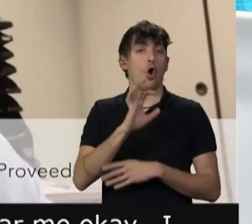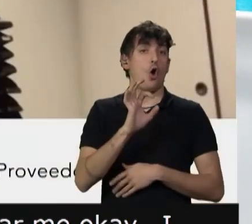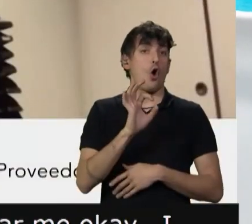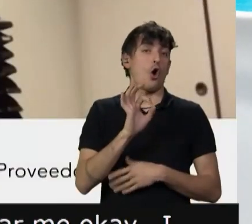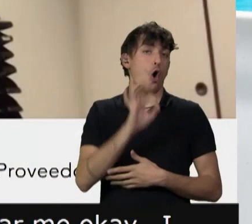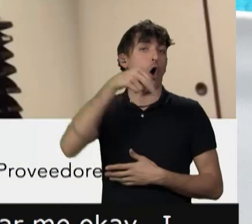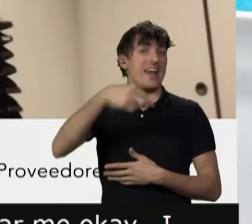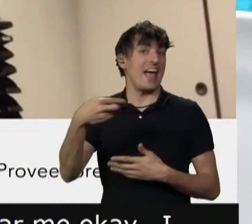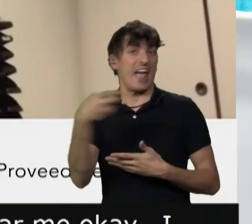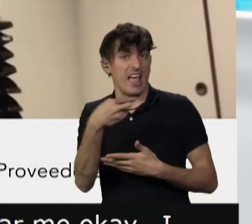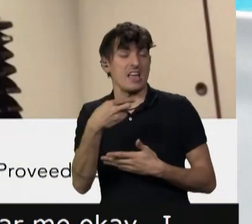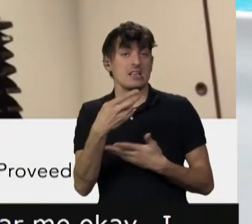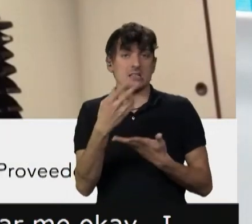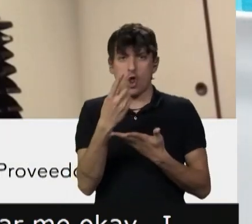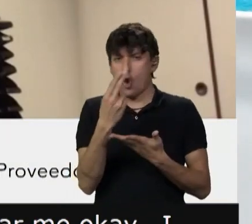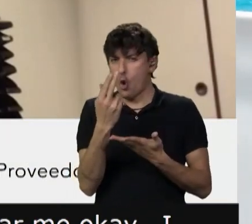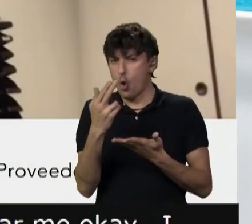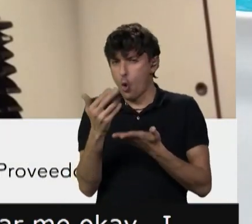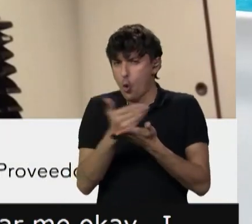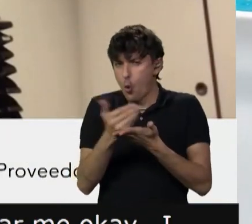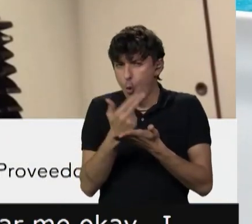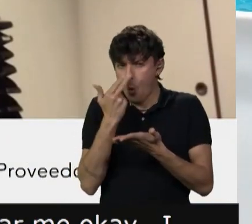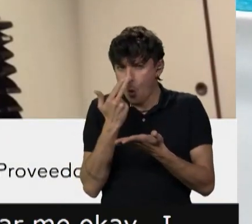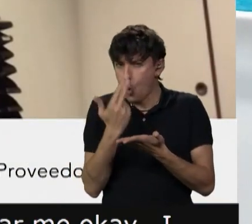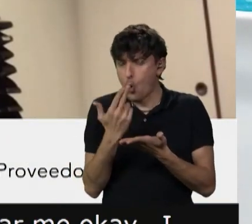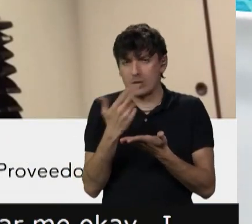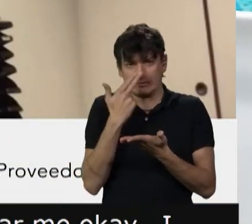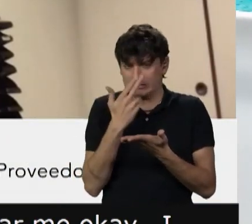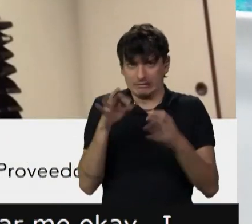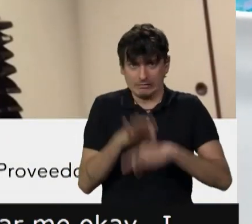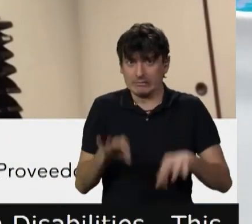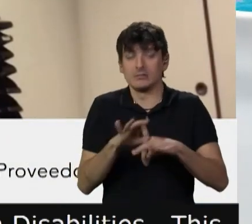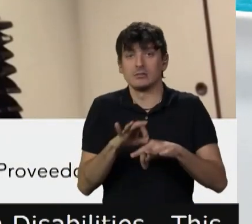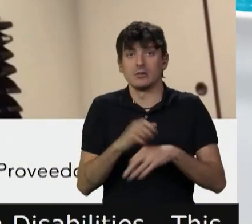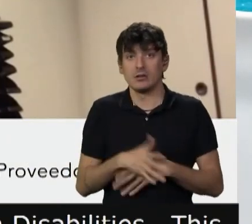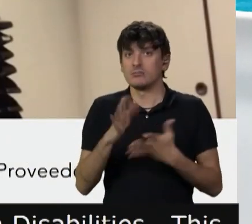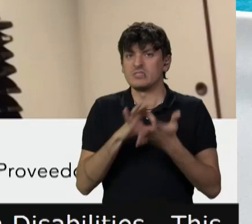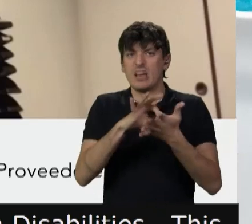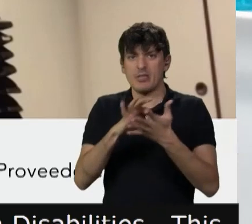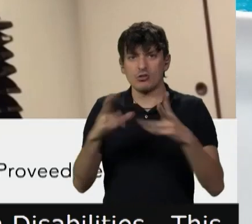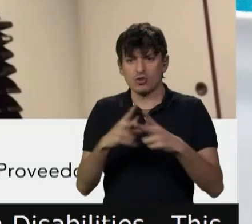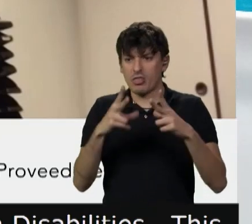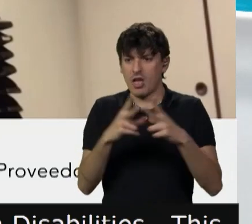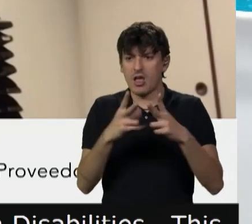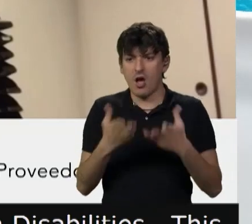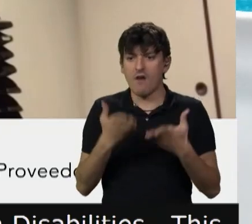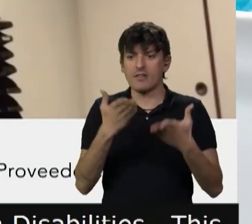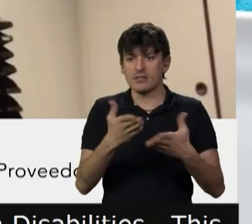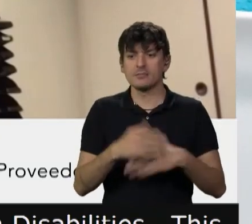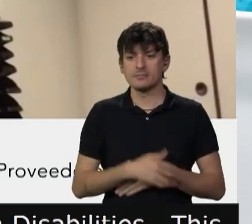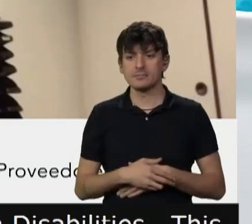with disabilities. This is a nonprofit NGO. We provide social